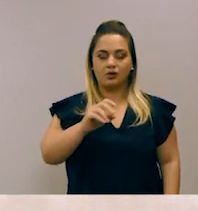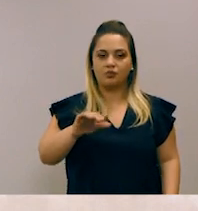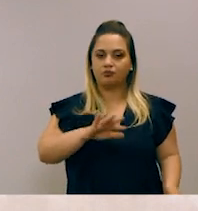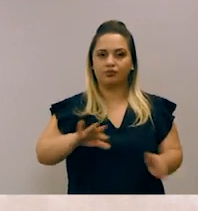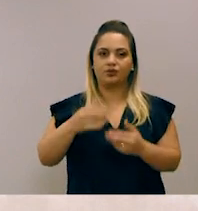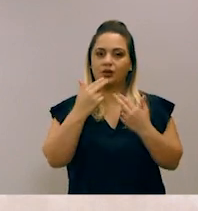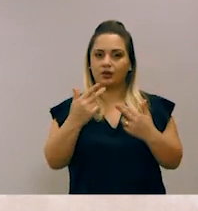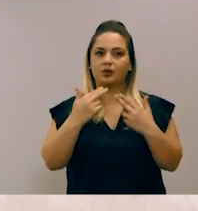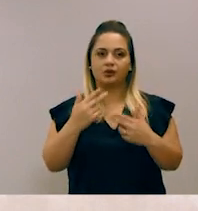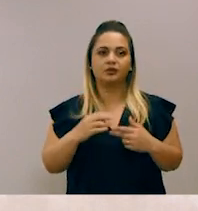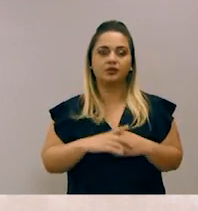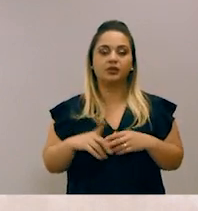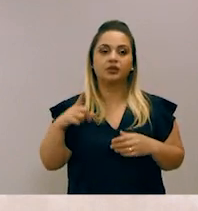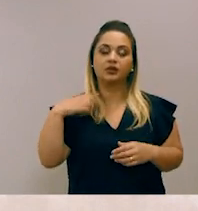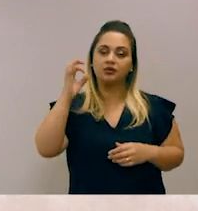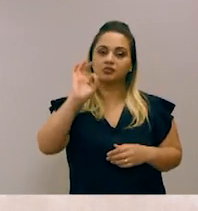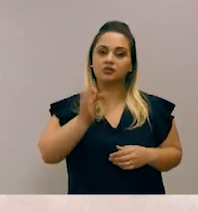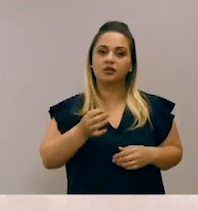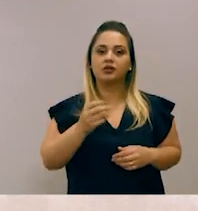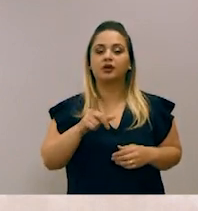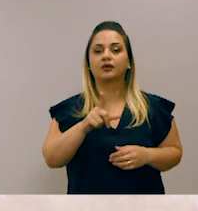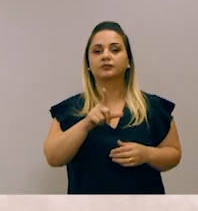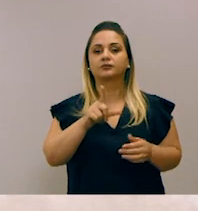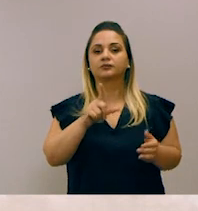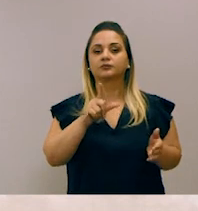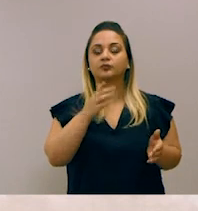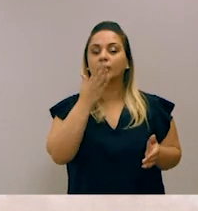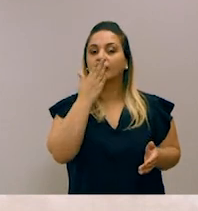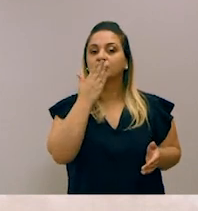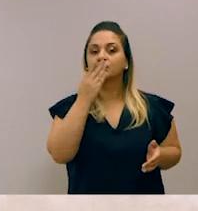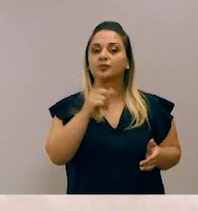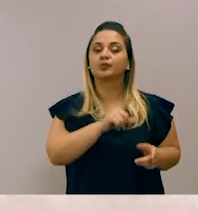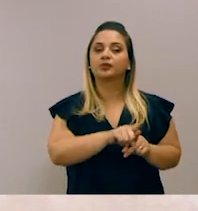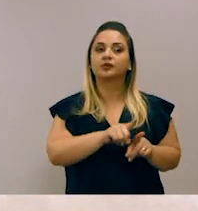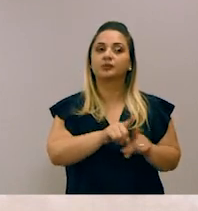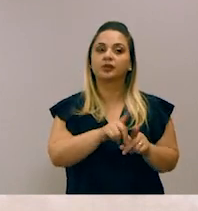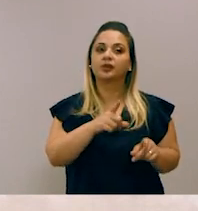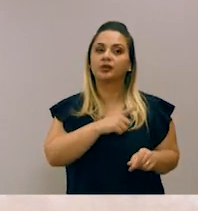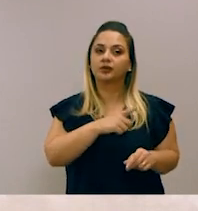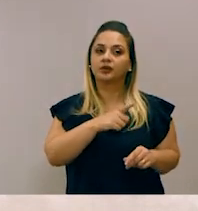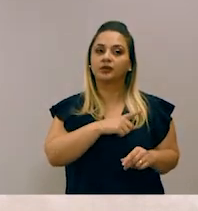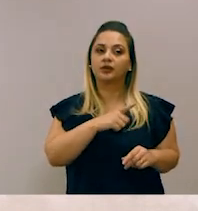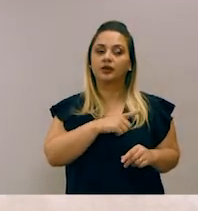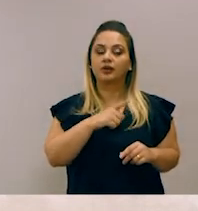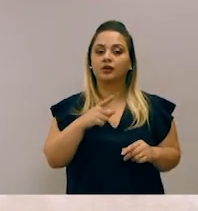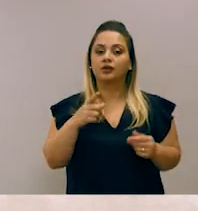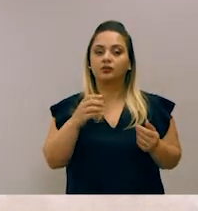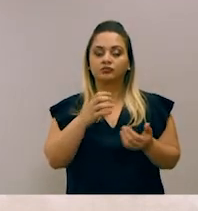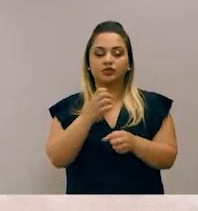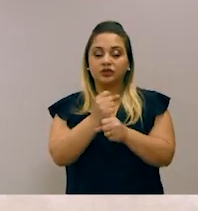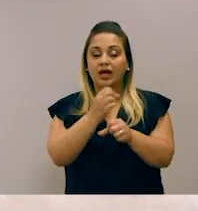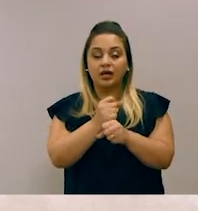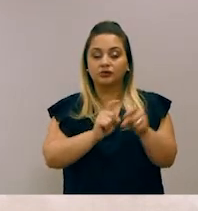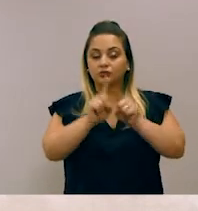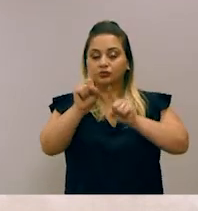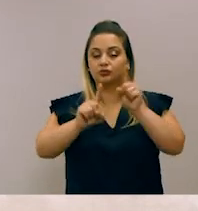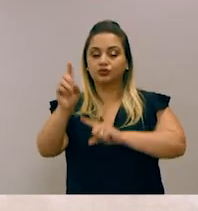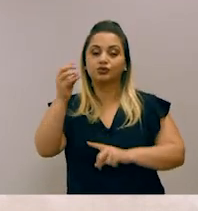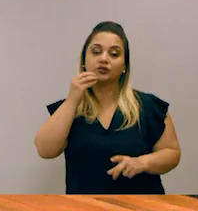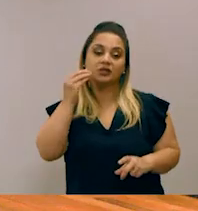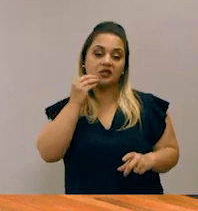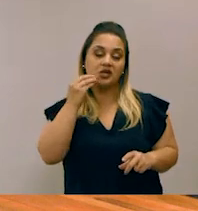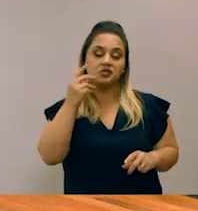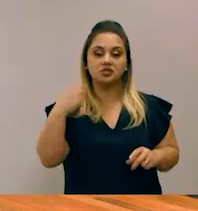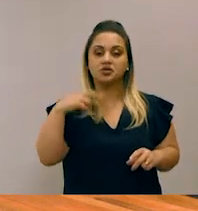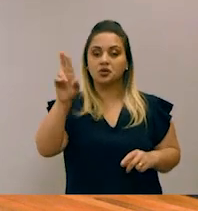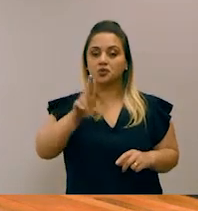it determines, it has a recall, it determines the chance of making it right. In the type of test, I separated